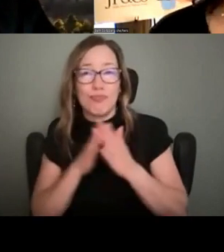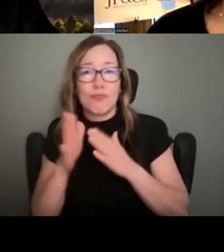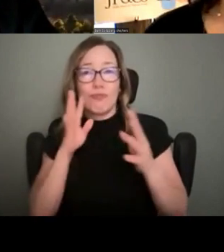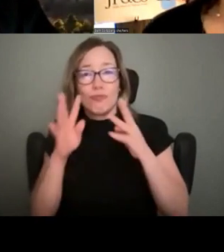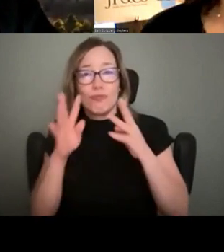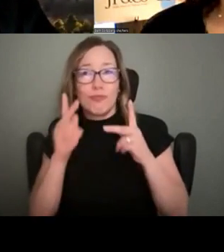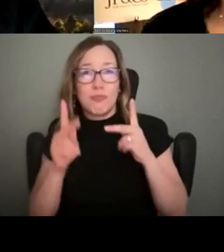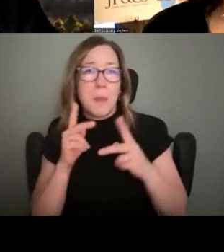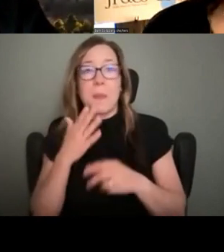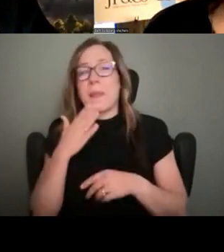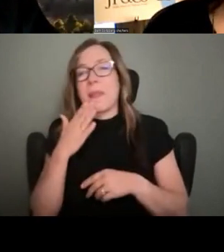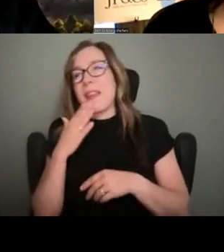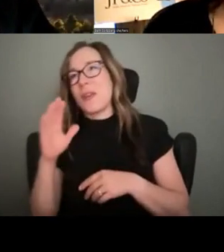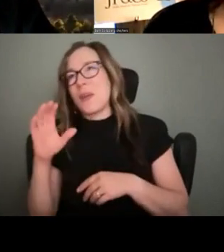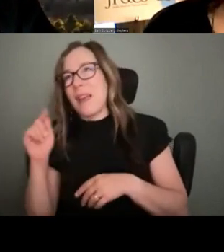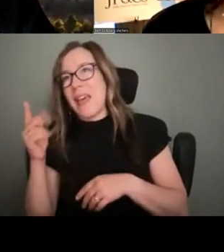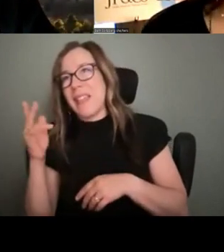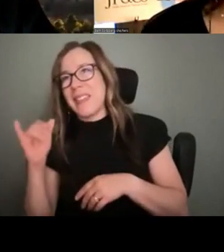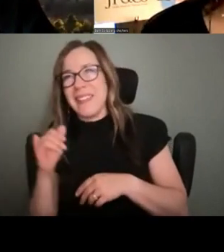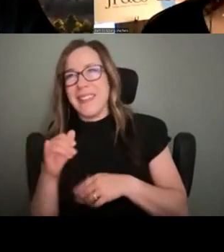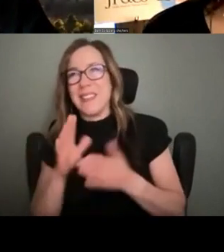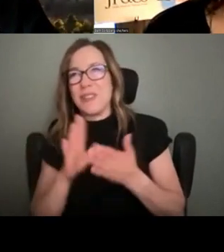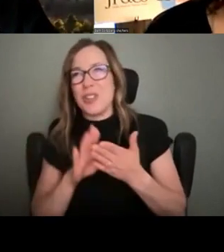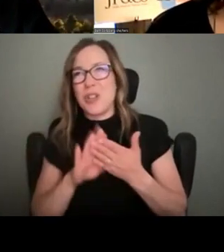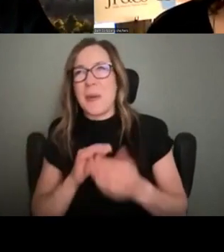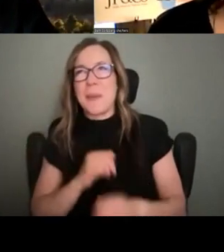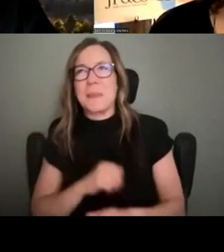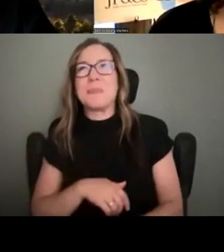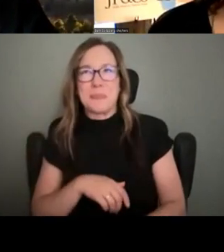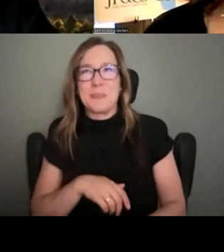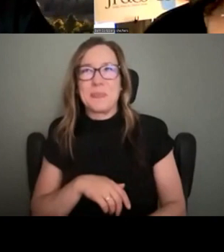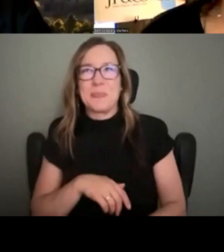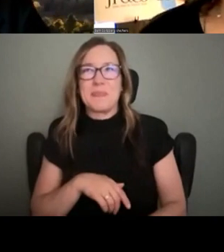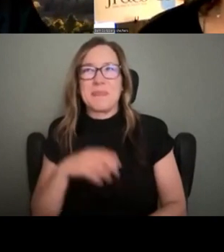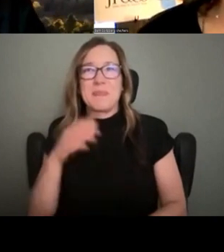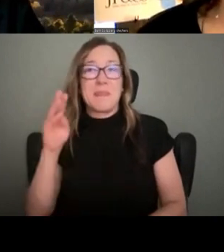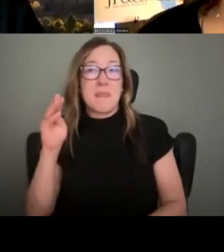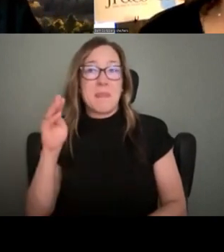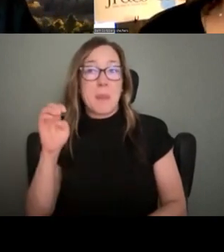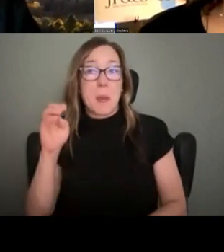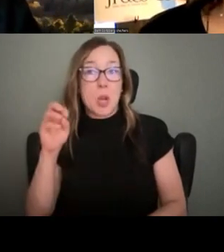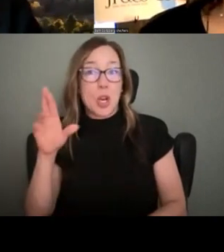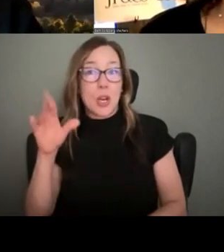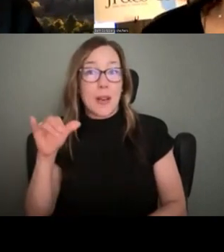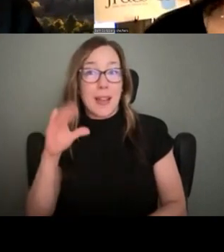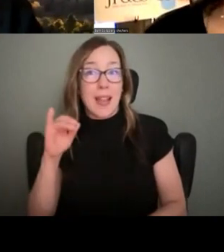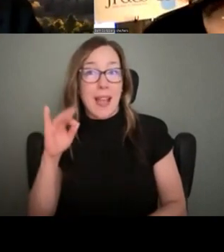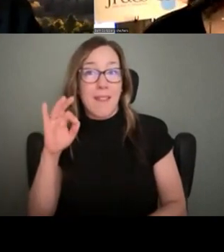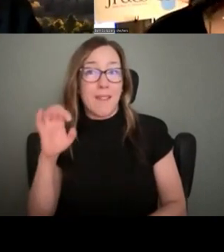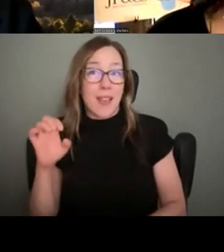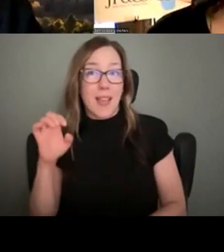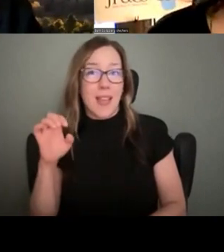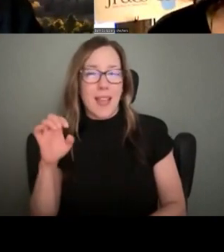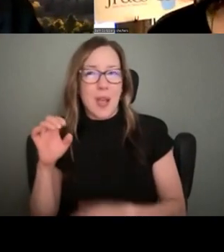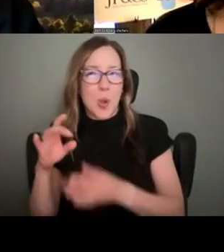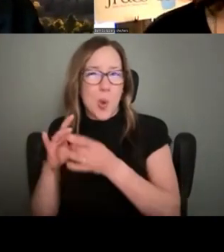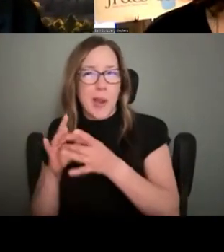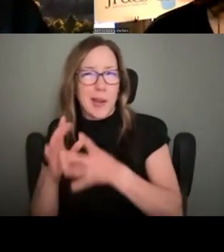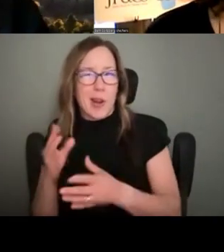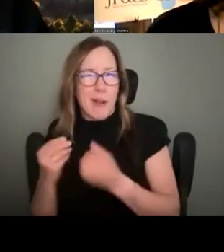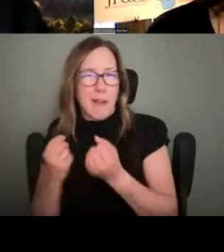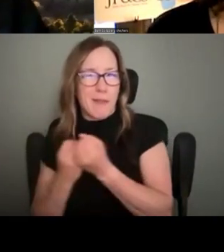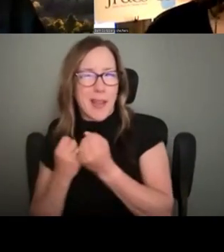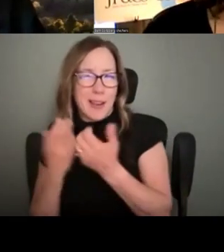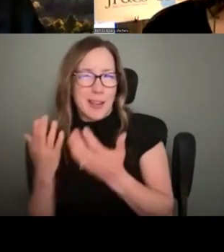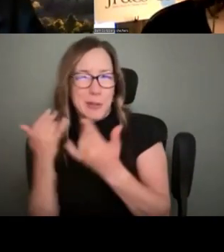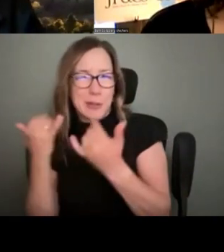for the shout out in the chat. A memory cafe coordinator and fan who's here with us today, and I'm sure there